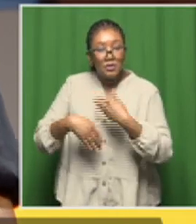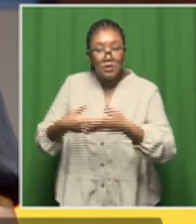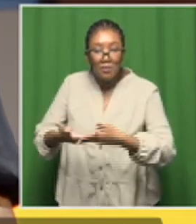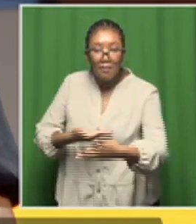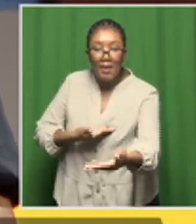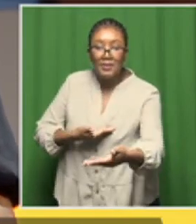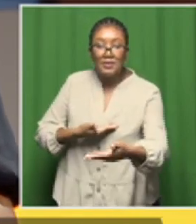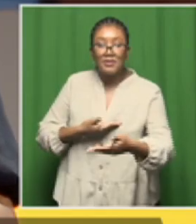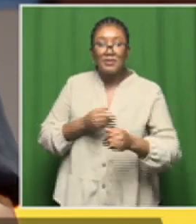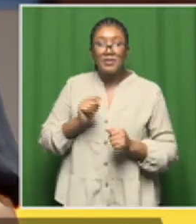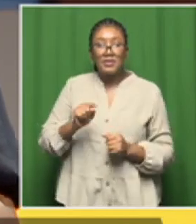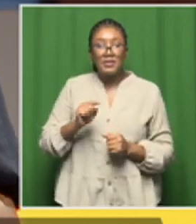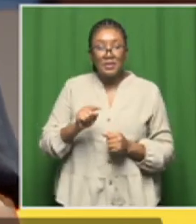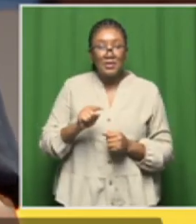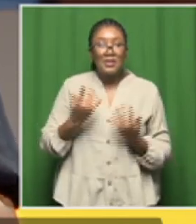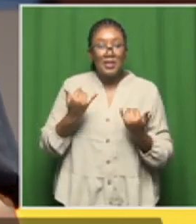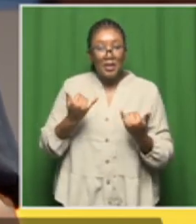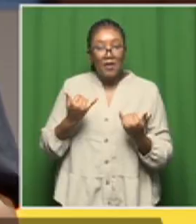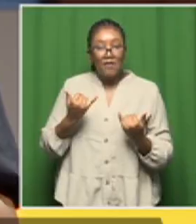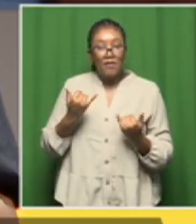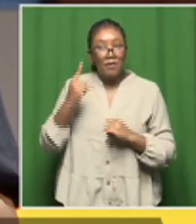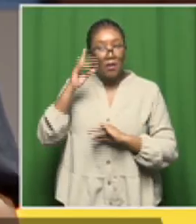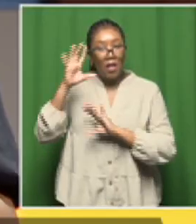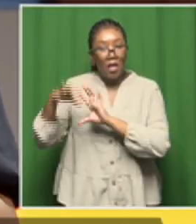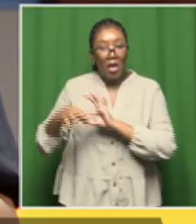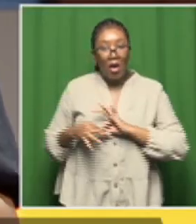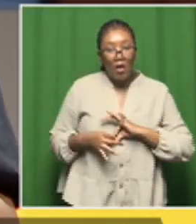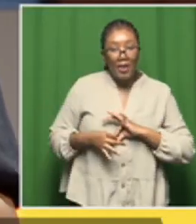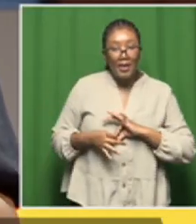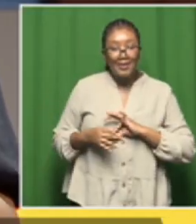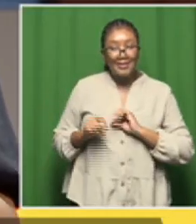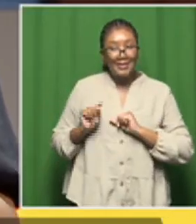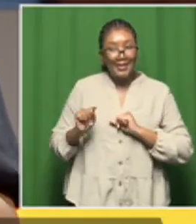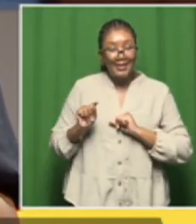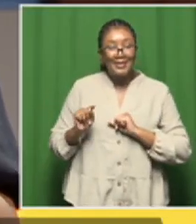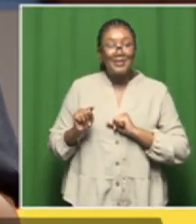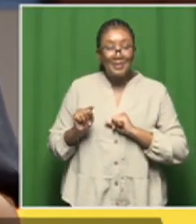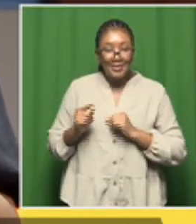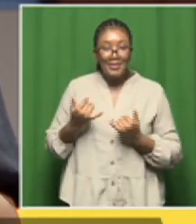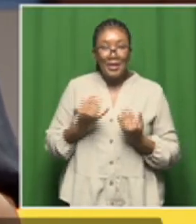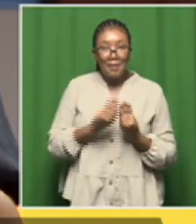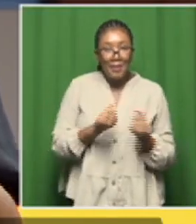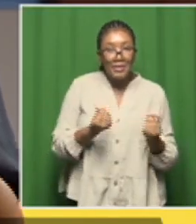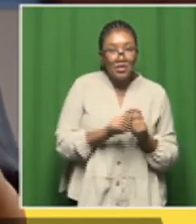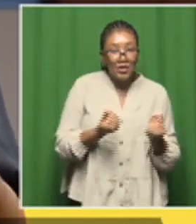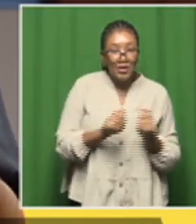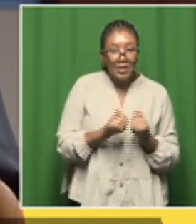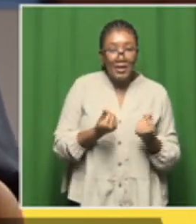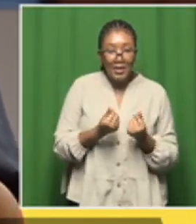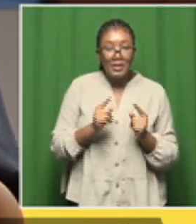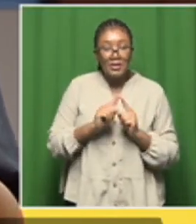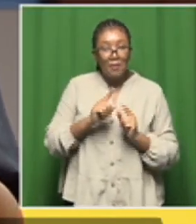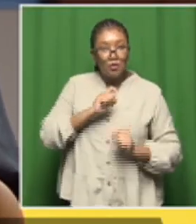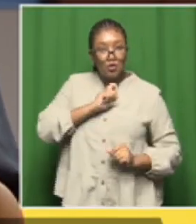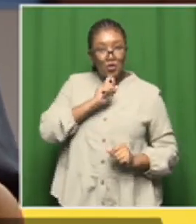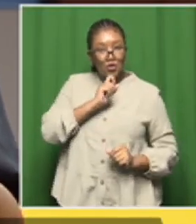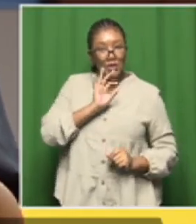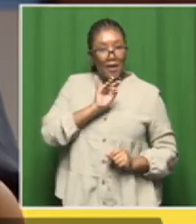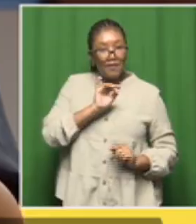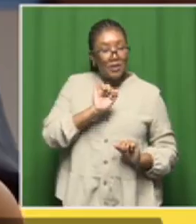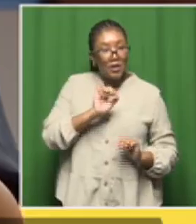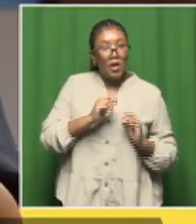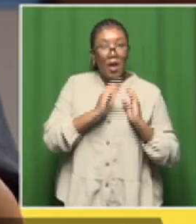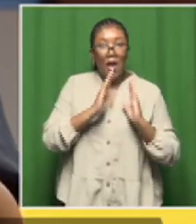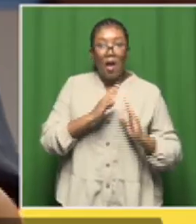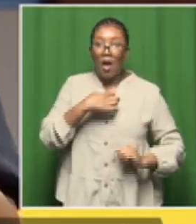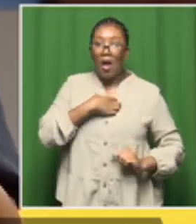and that's how I kind of joined together that connection between a material that is seen everywhere in our homes,